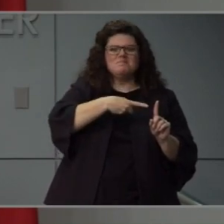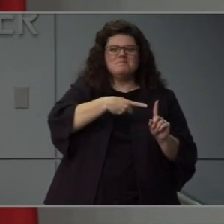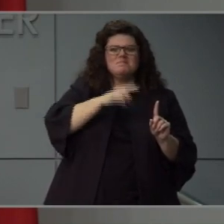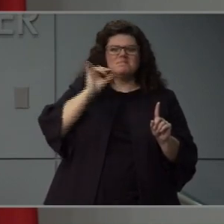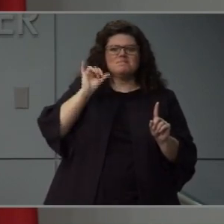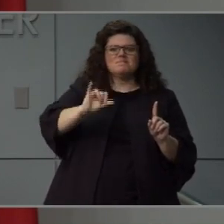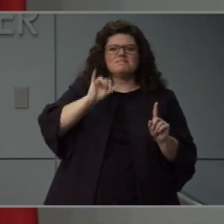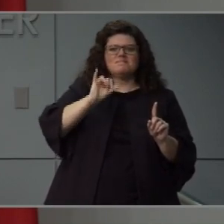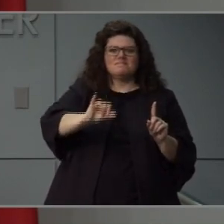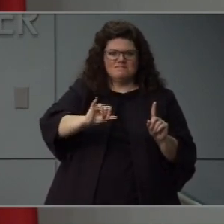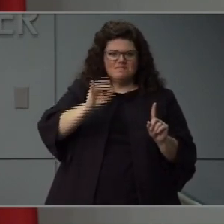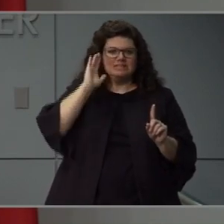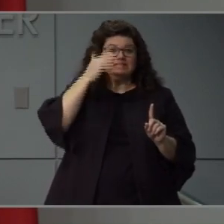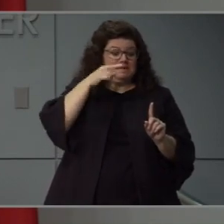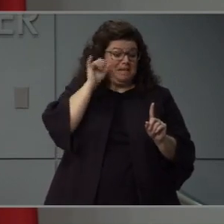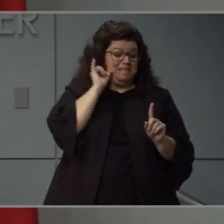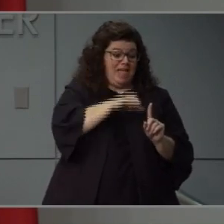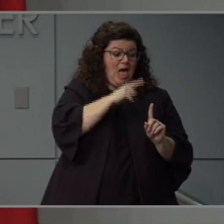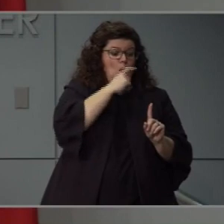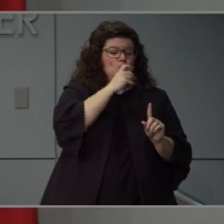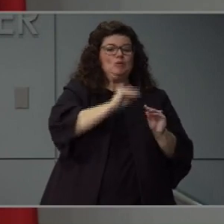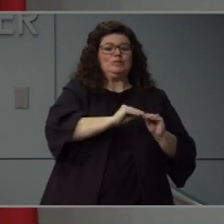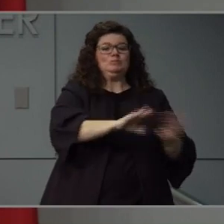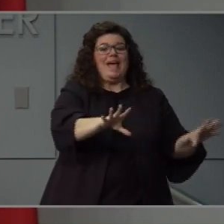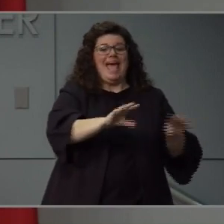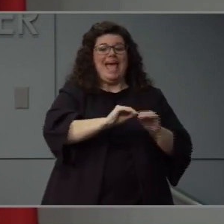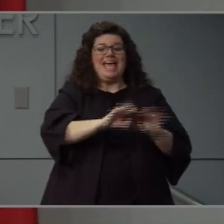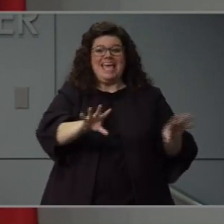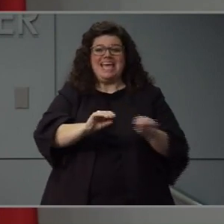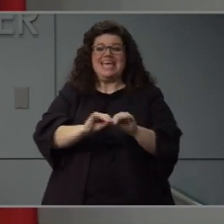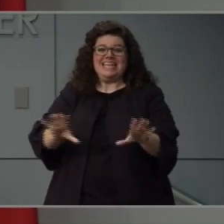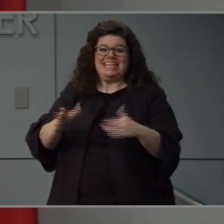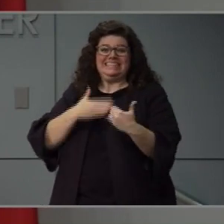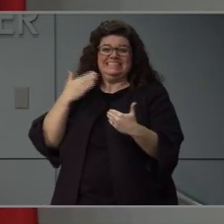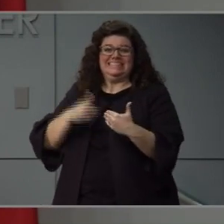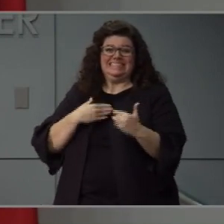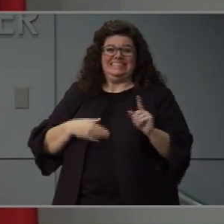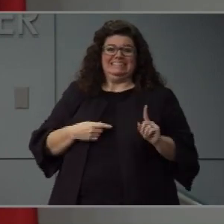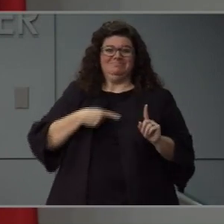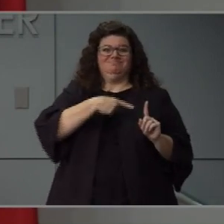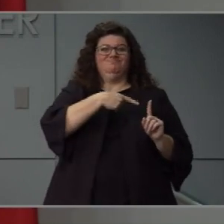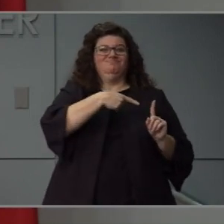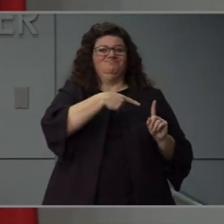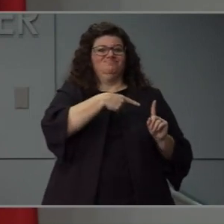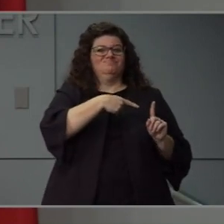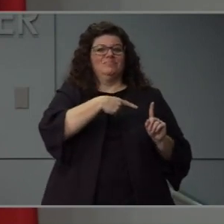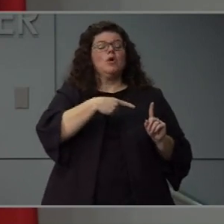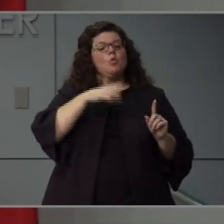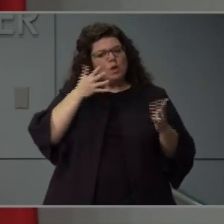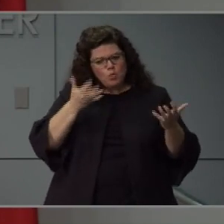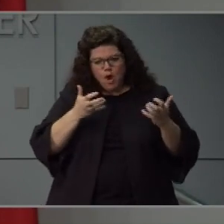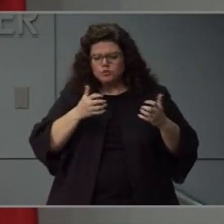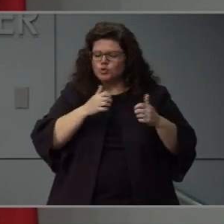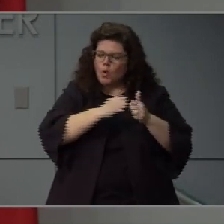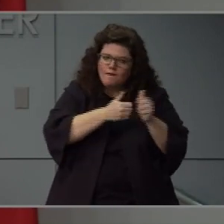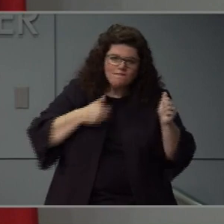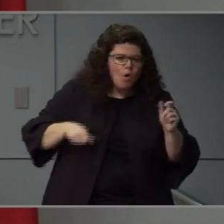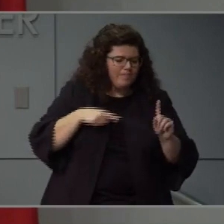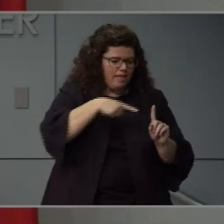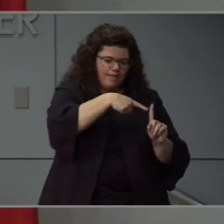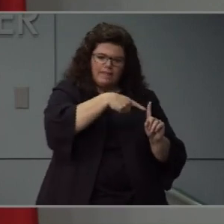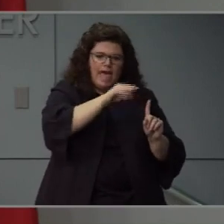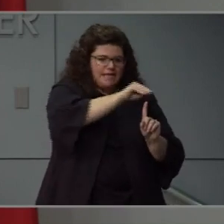it, and we want to be sure that people who don't even know that they have it, that they're not spreading it to others. And so wearing that face